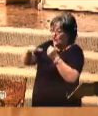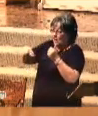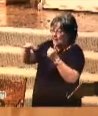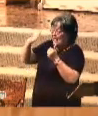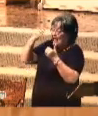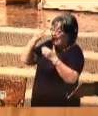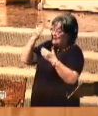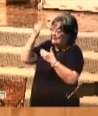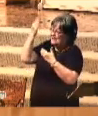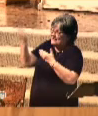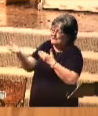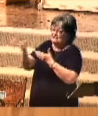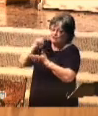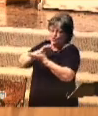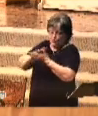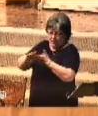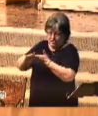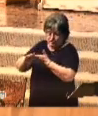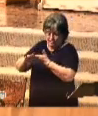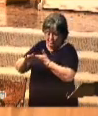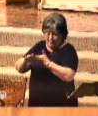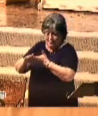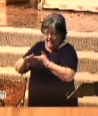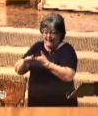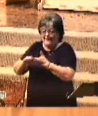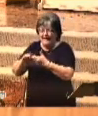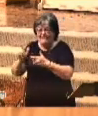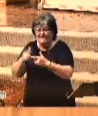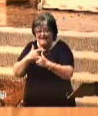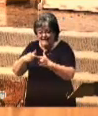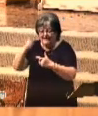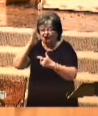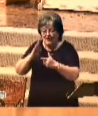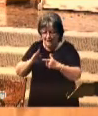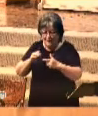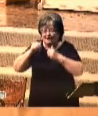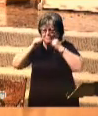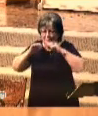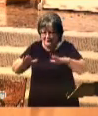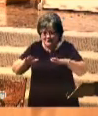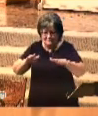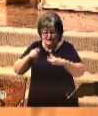righteousness. And all these things shall be added unto you.